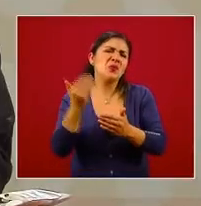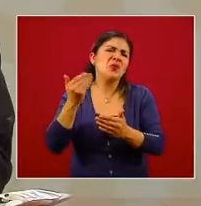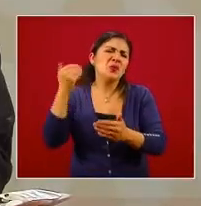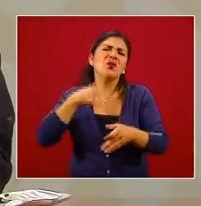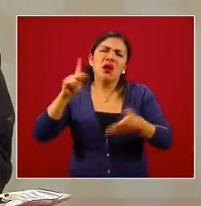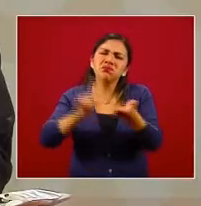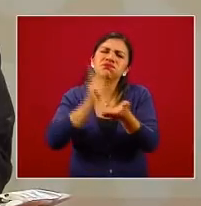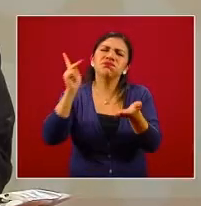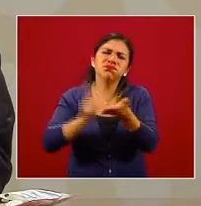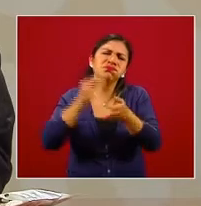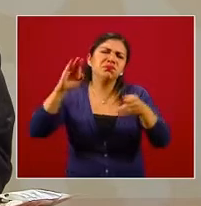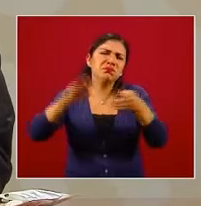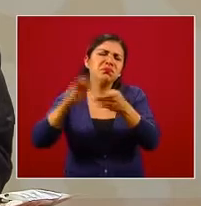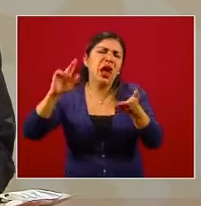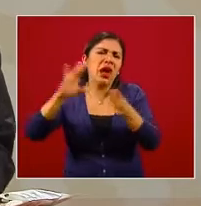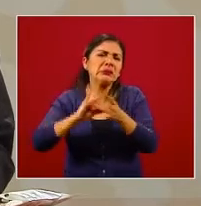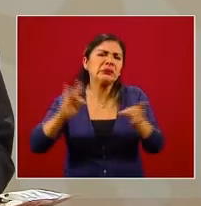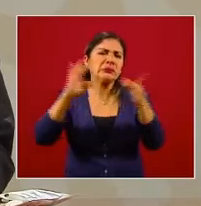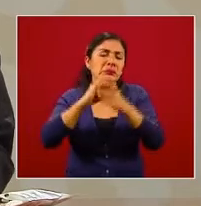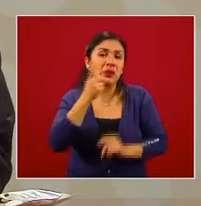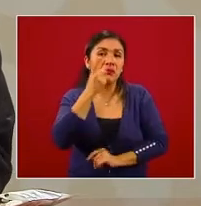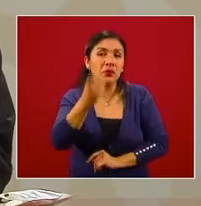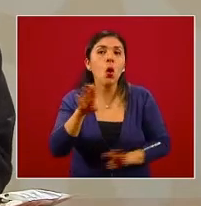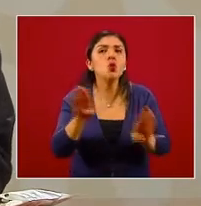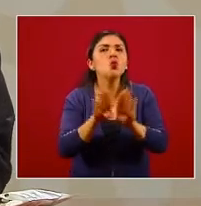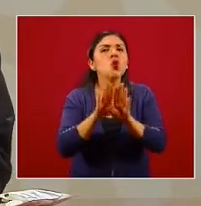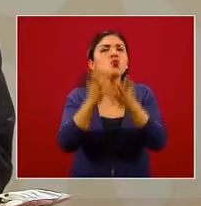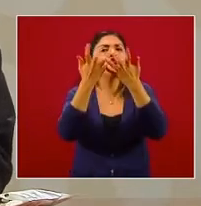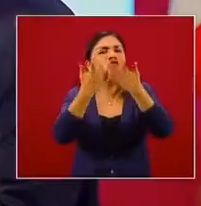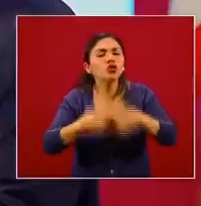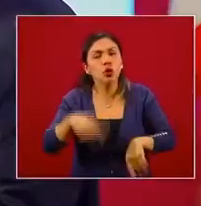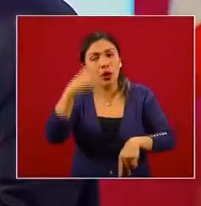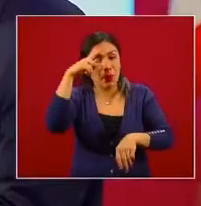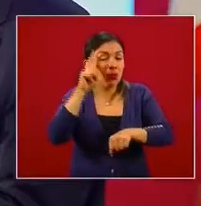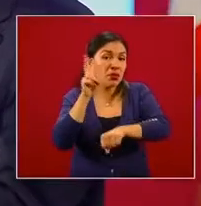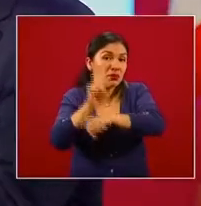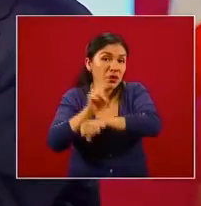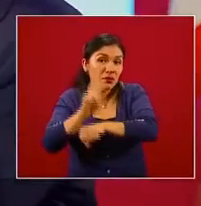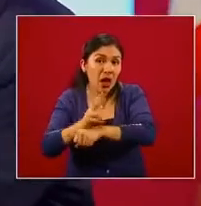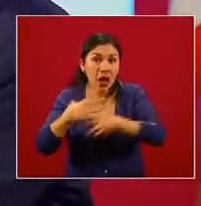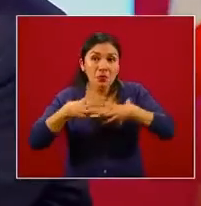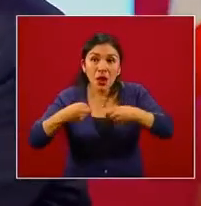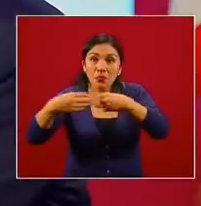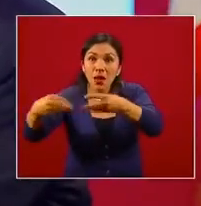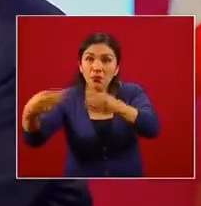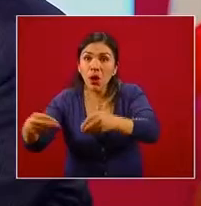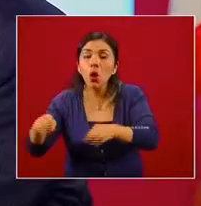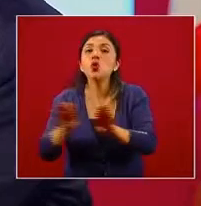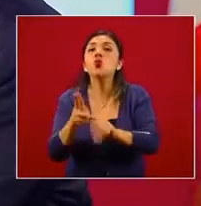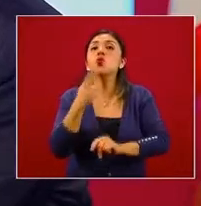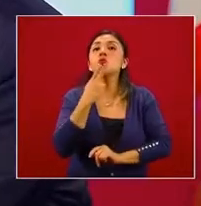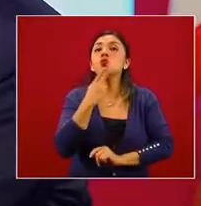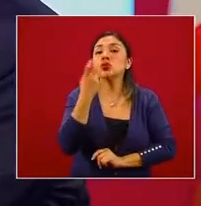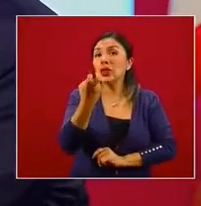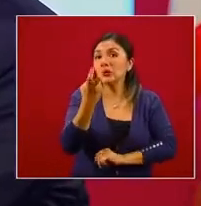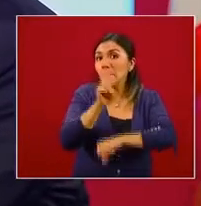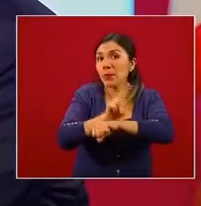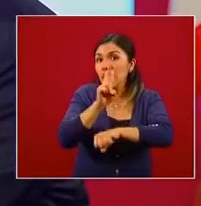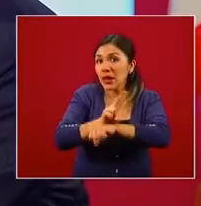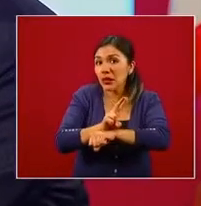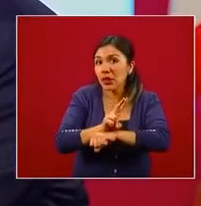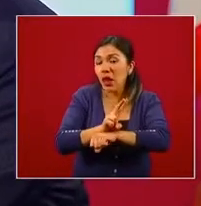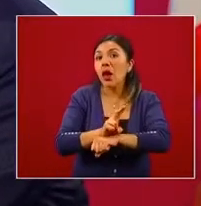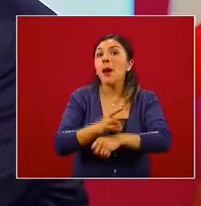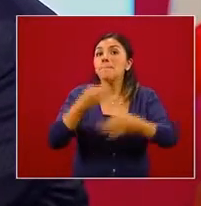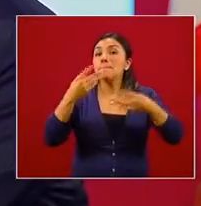explained that many times what happens is that people have a reduced understanding of the